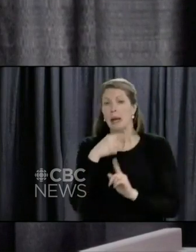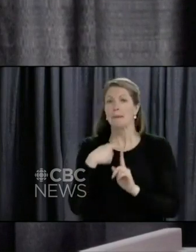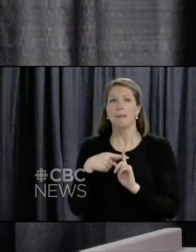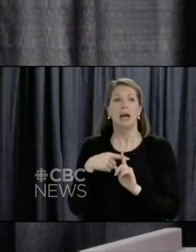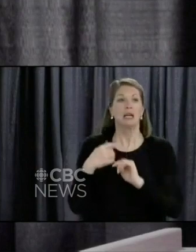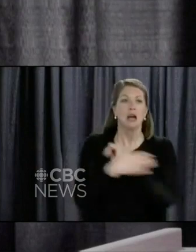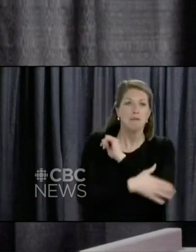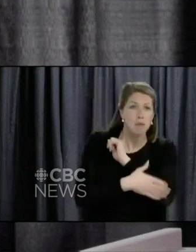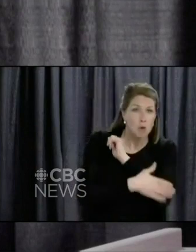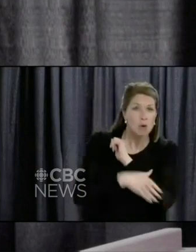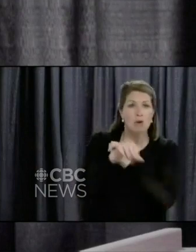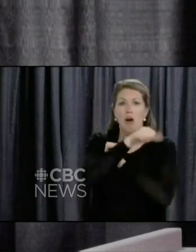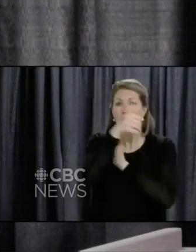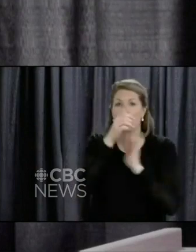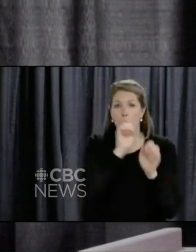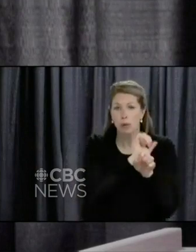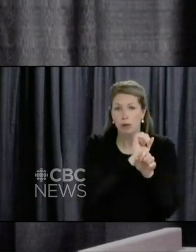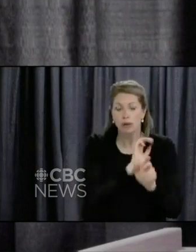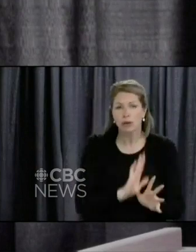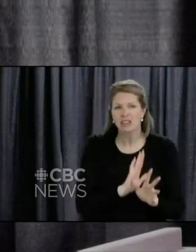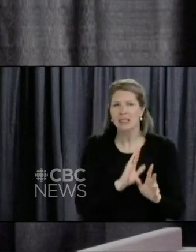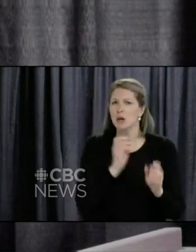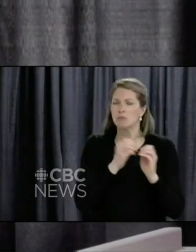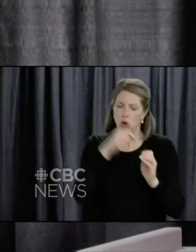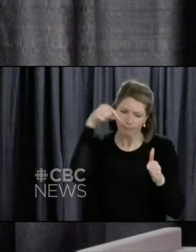workers, please visit